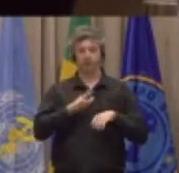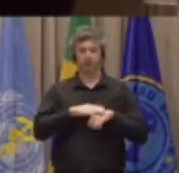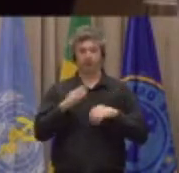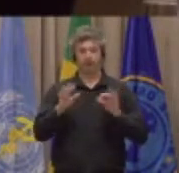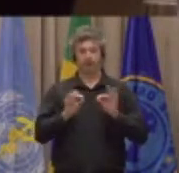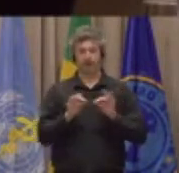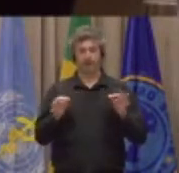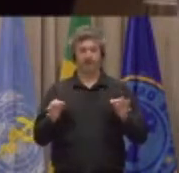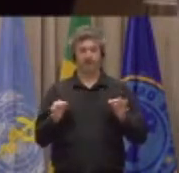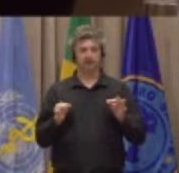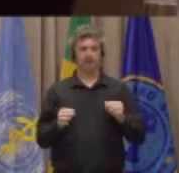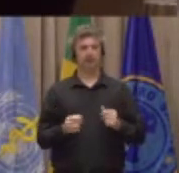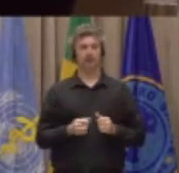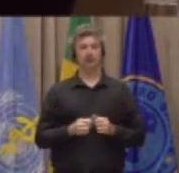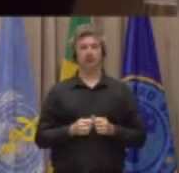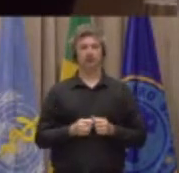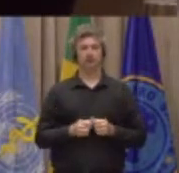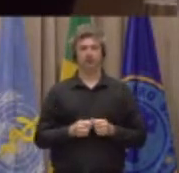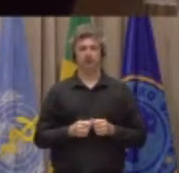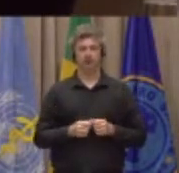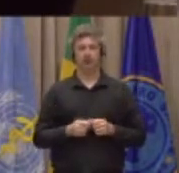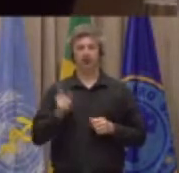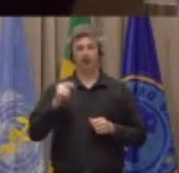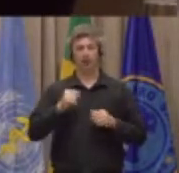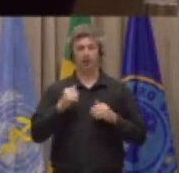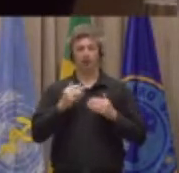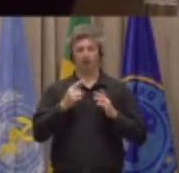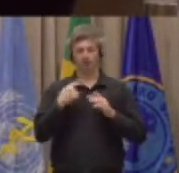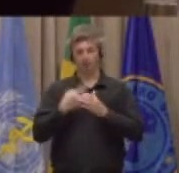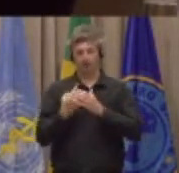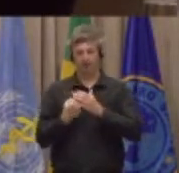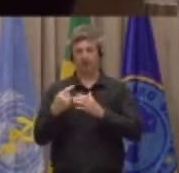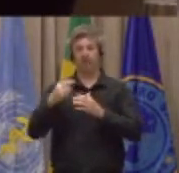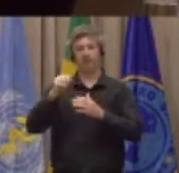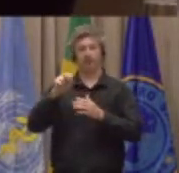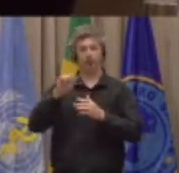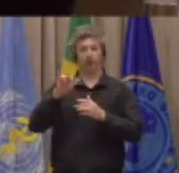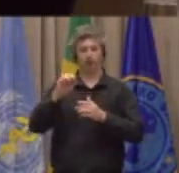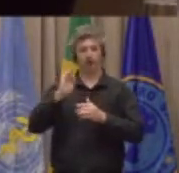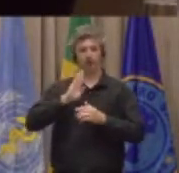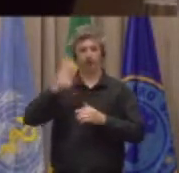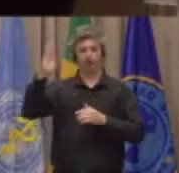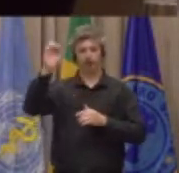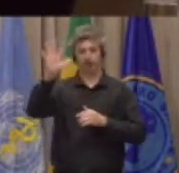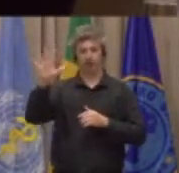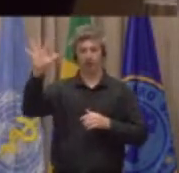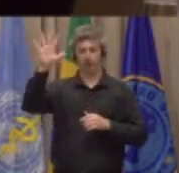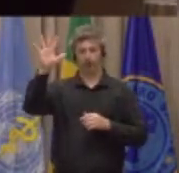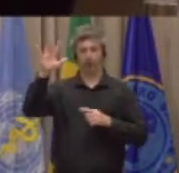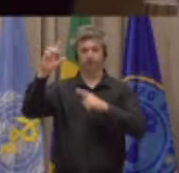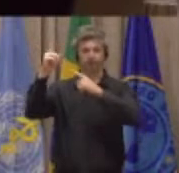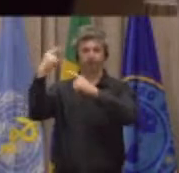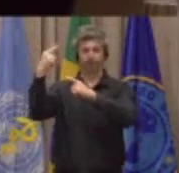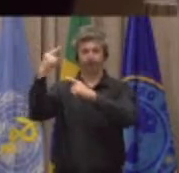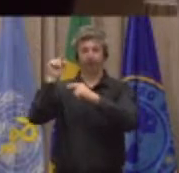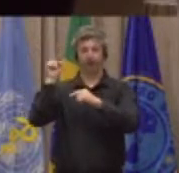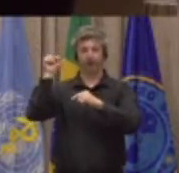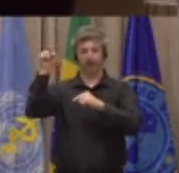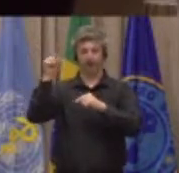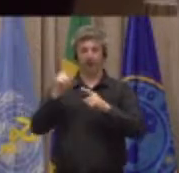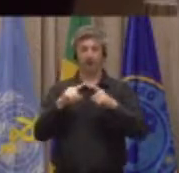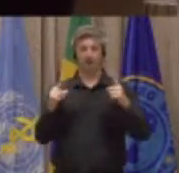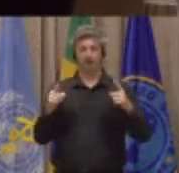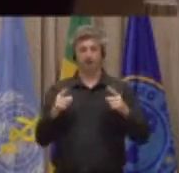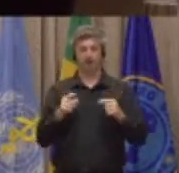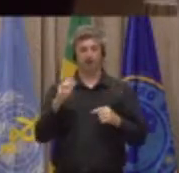the simple cost which the automatized process made in the cloud. But the cost